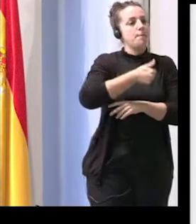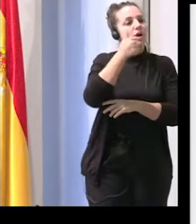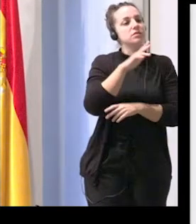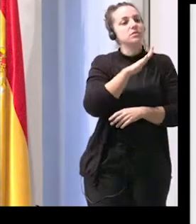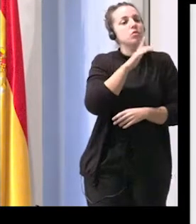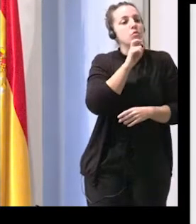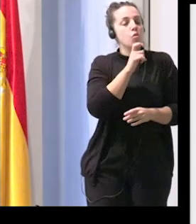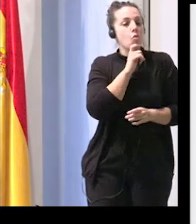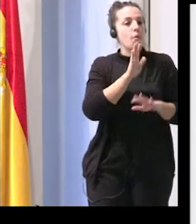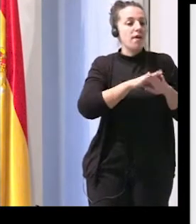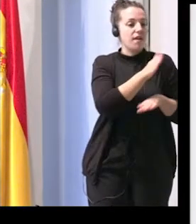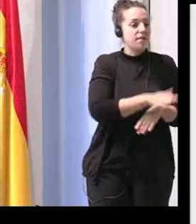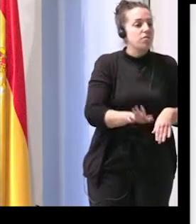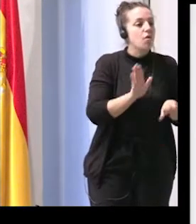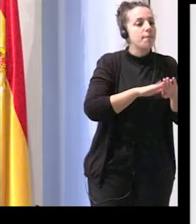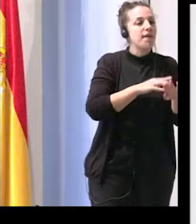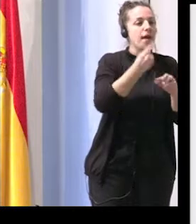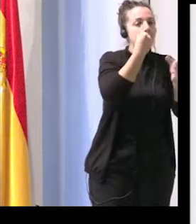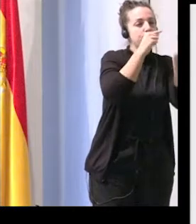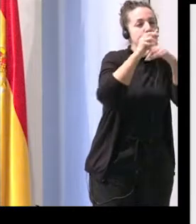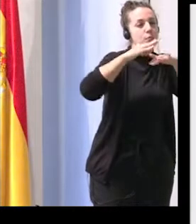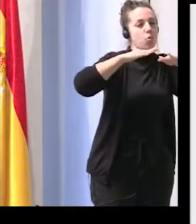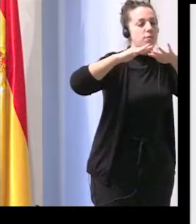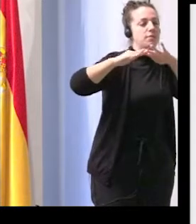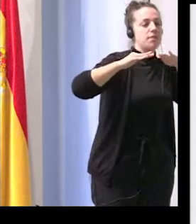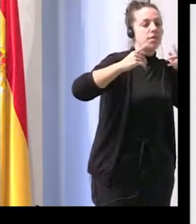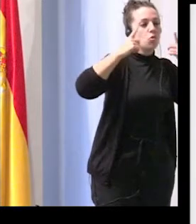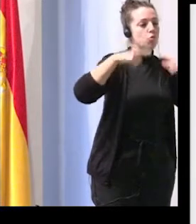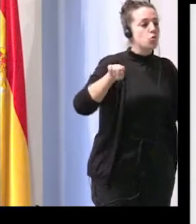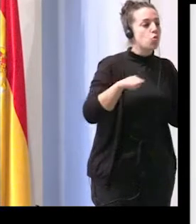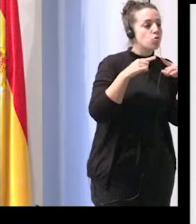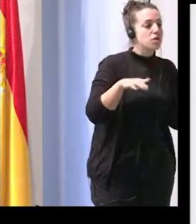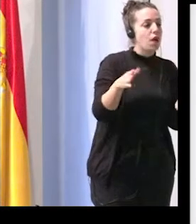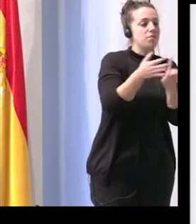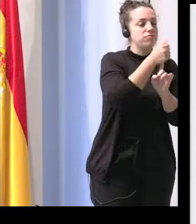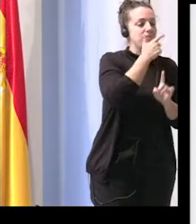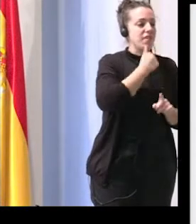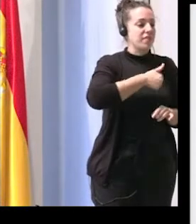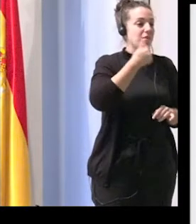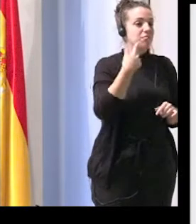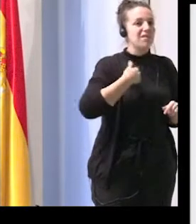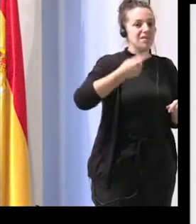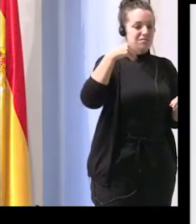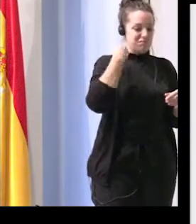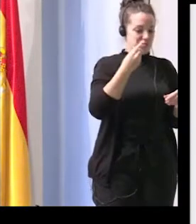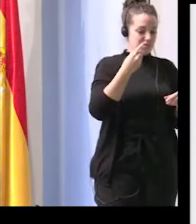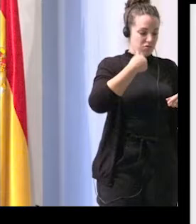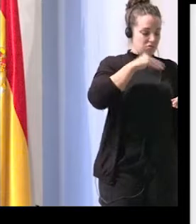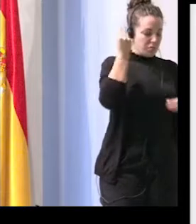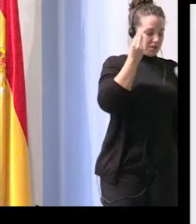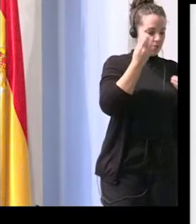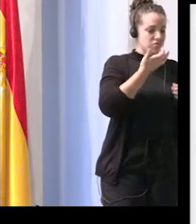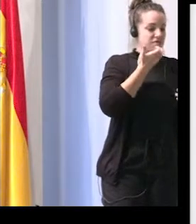emotion and in music? But we thought, with one cochlear implant, you know what? We are